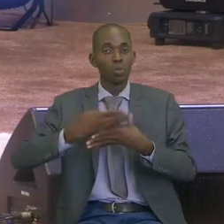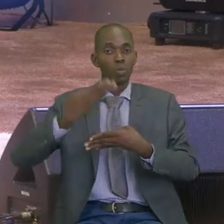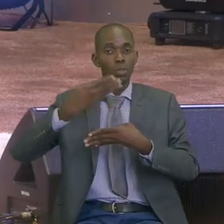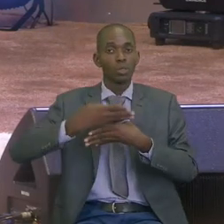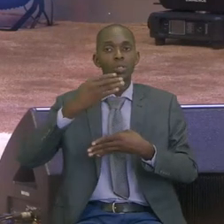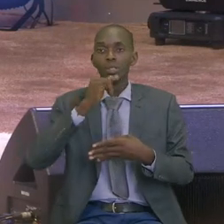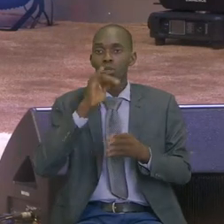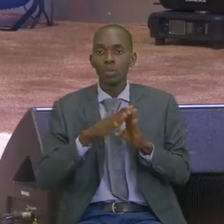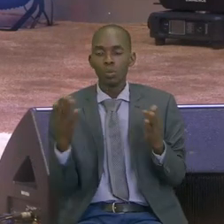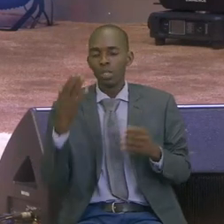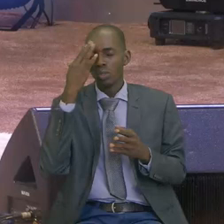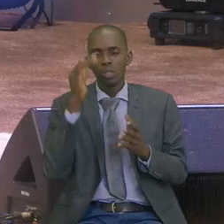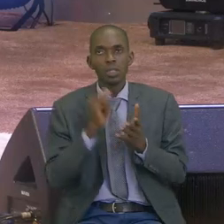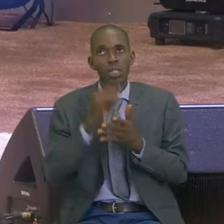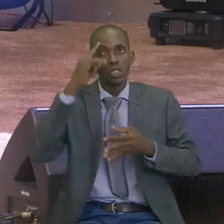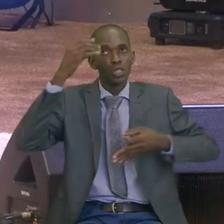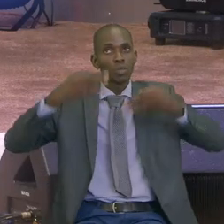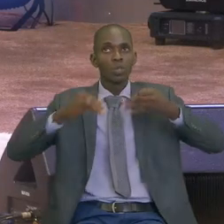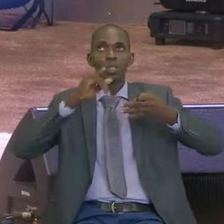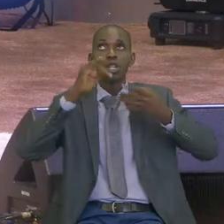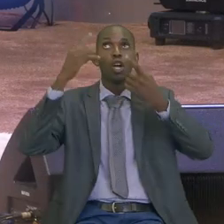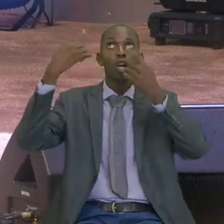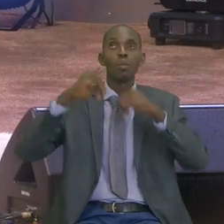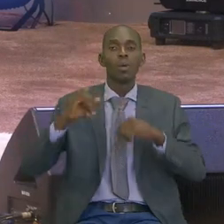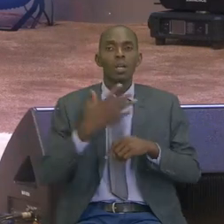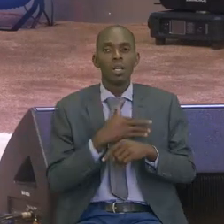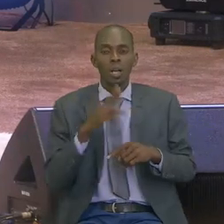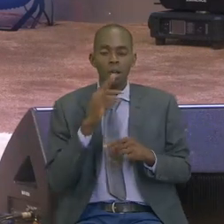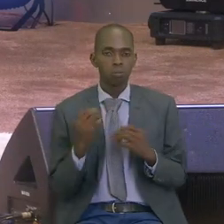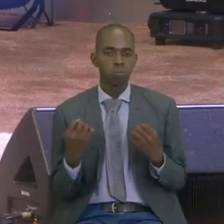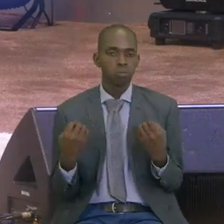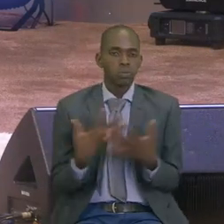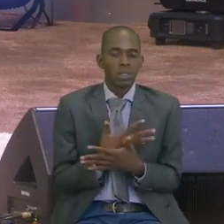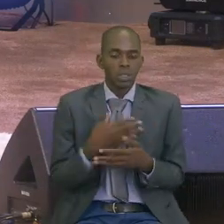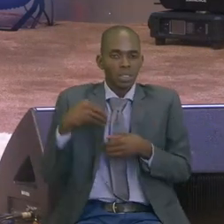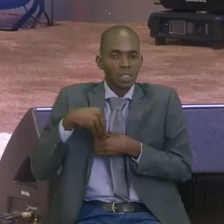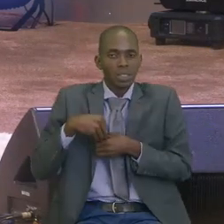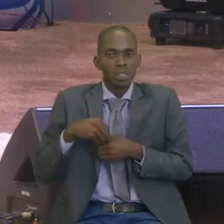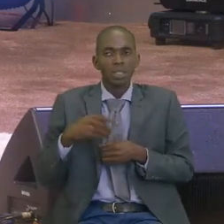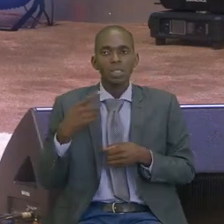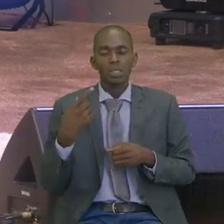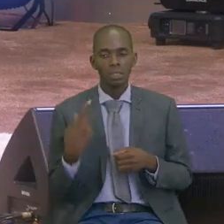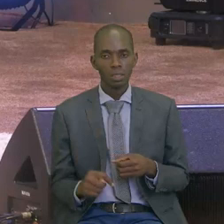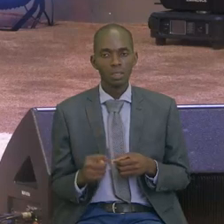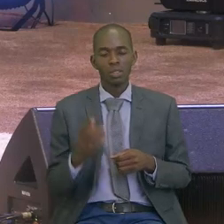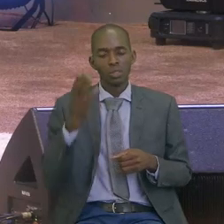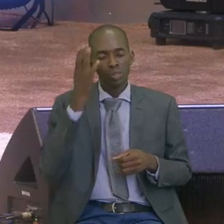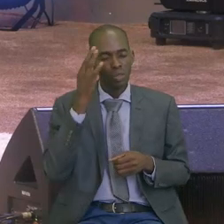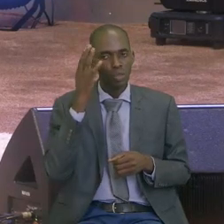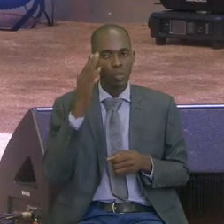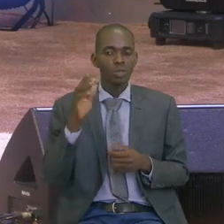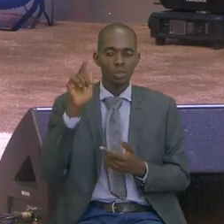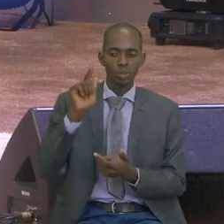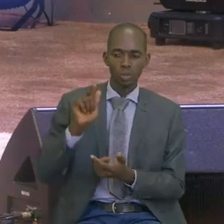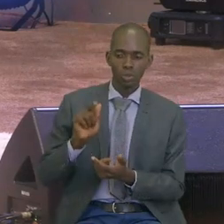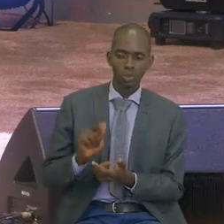that judgment is coming and they are frightened on the inside. The predicted deterioration of